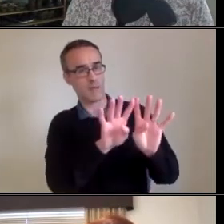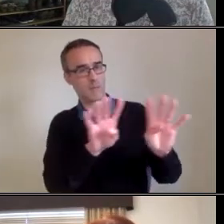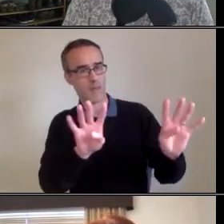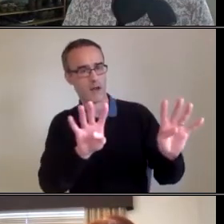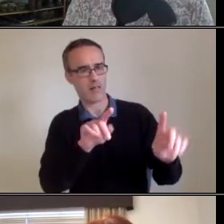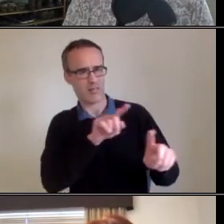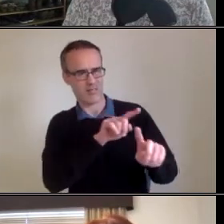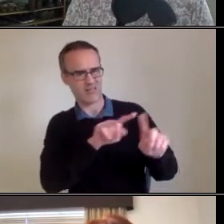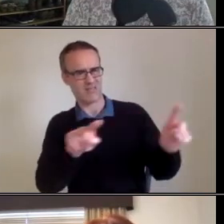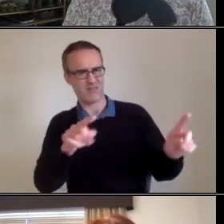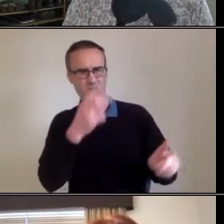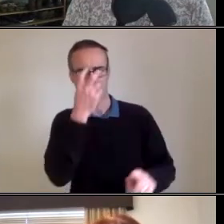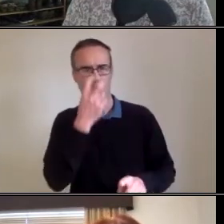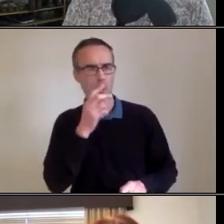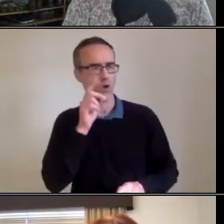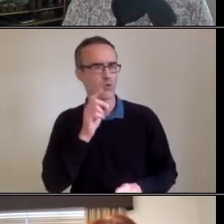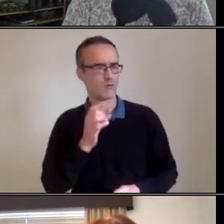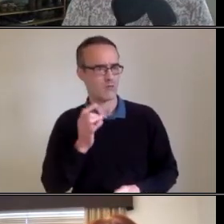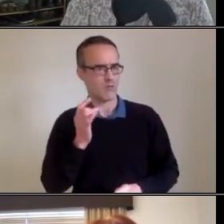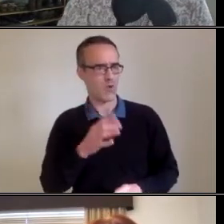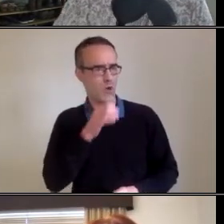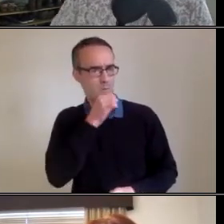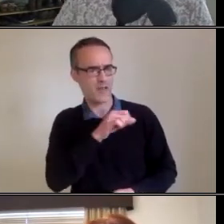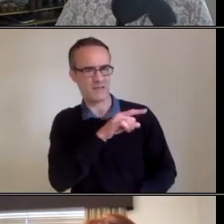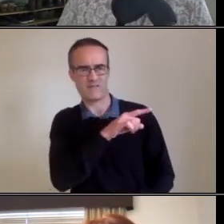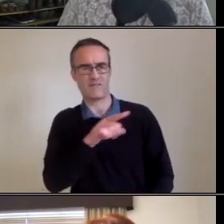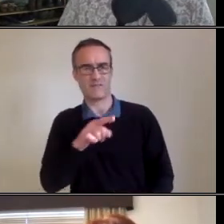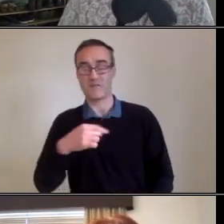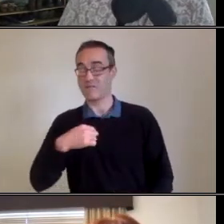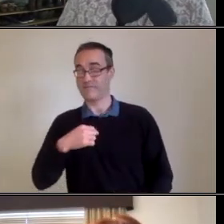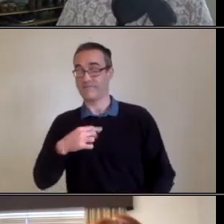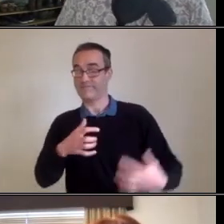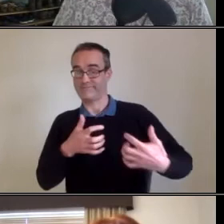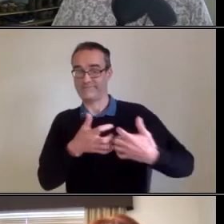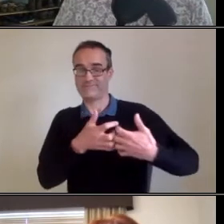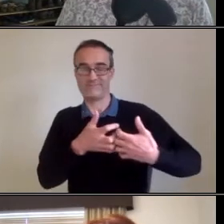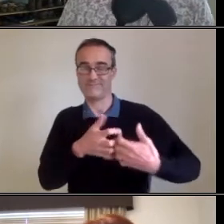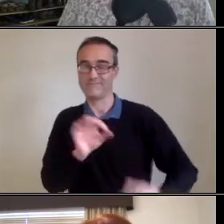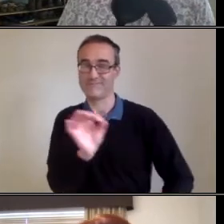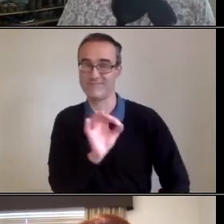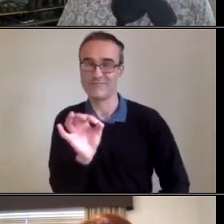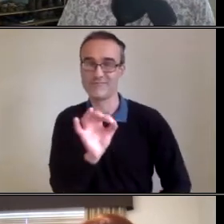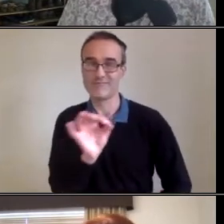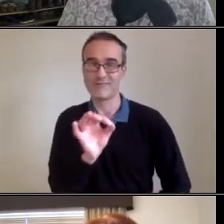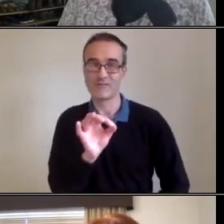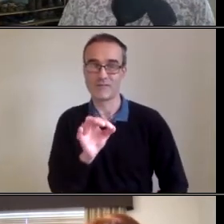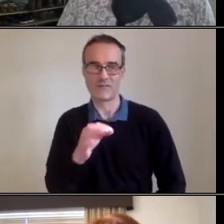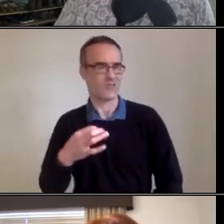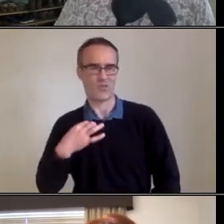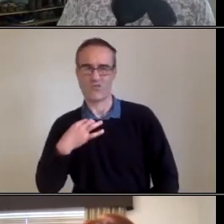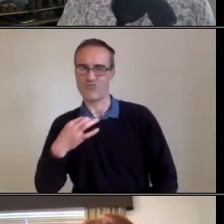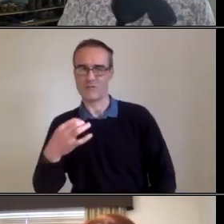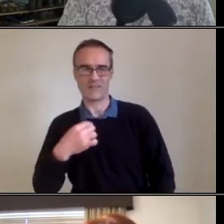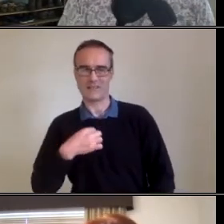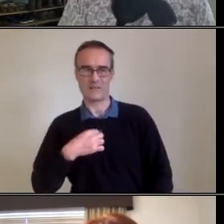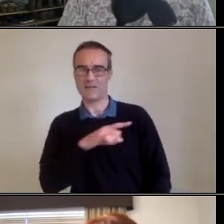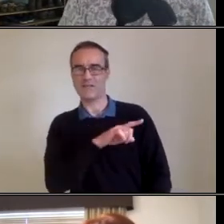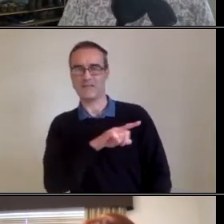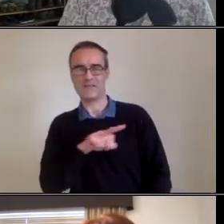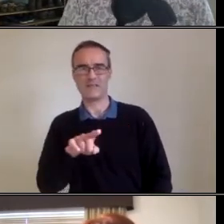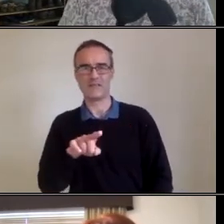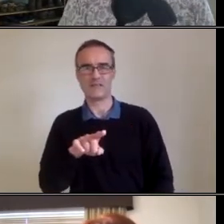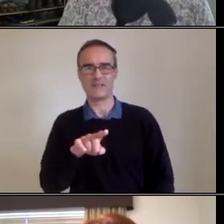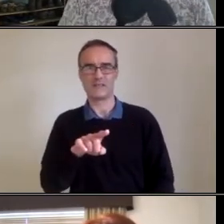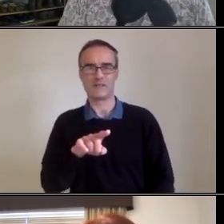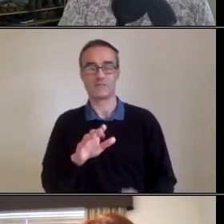and I just think that's not a place for me. They're not speaking to me. I don't feel represented there. And as a consequence, I won't necessarily be tuned into what